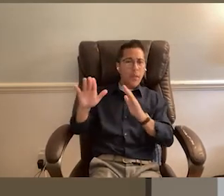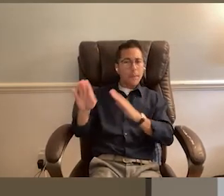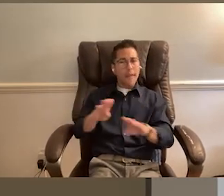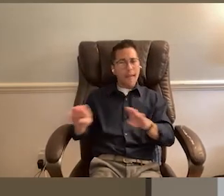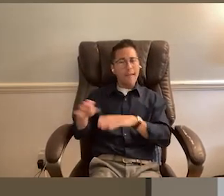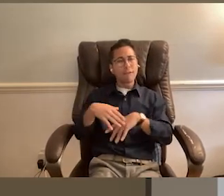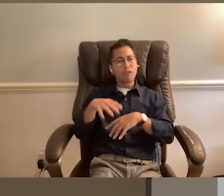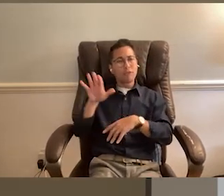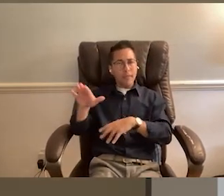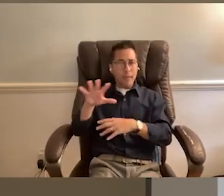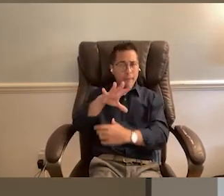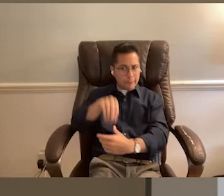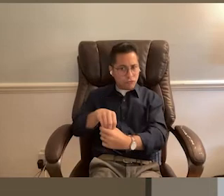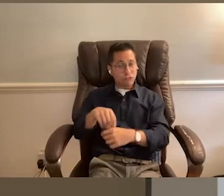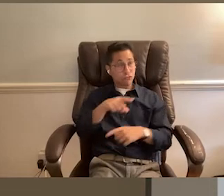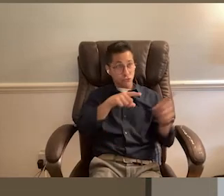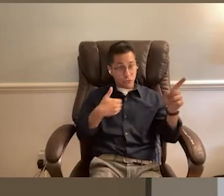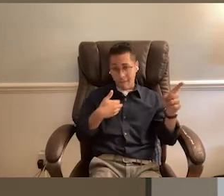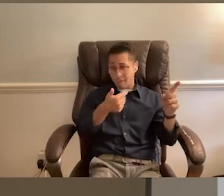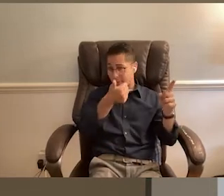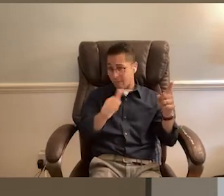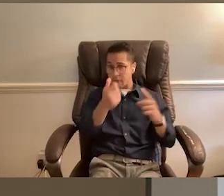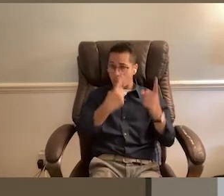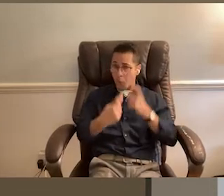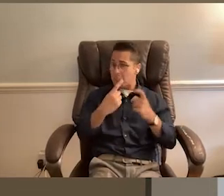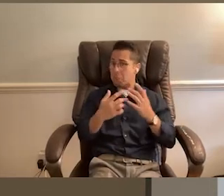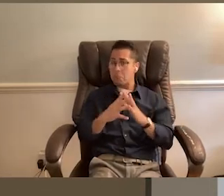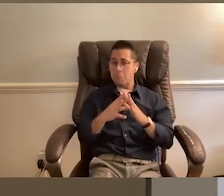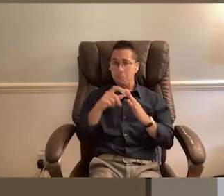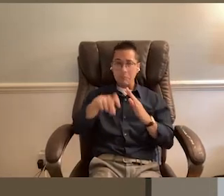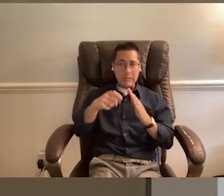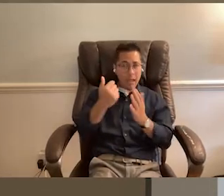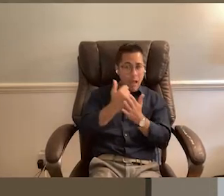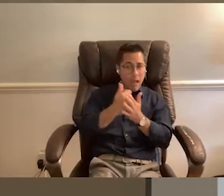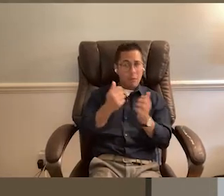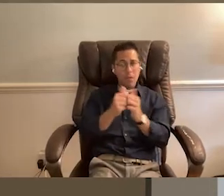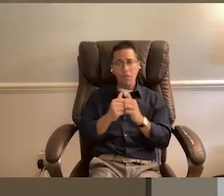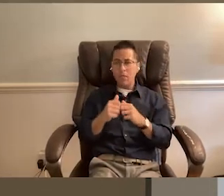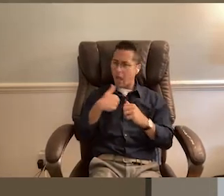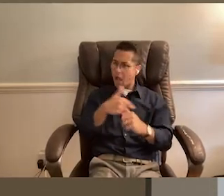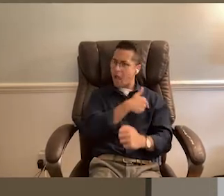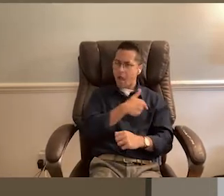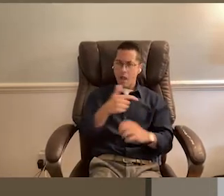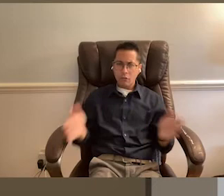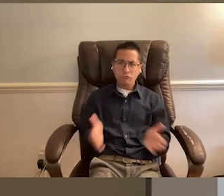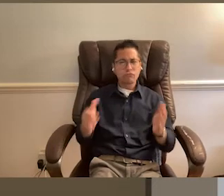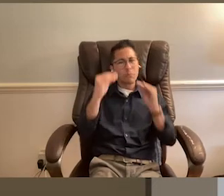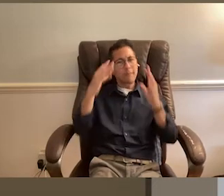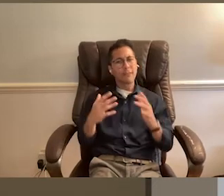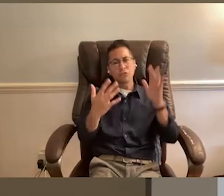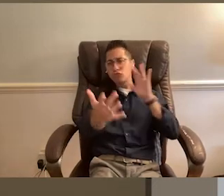student will attend class as an auditor. They may try assignments, they may try tests, they may write papers, they may not do any of those things, kind of depending on what their preferences